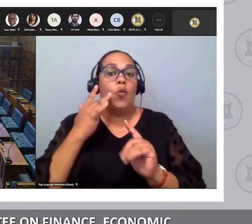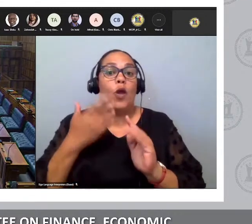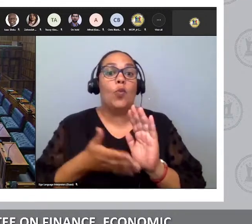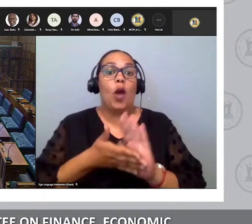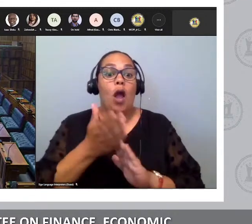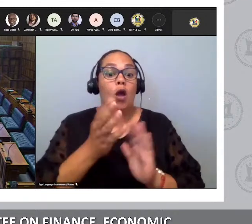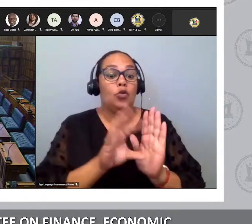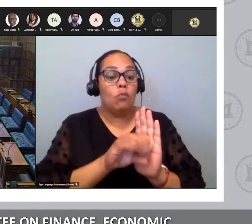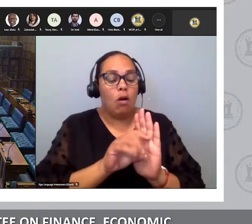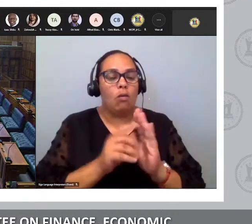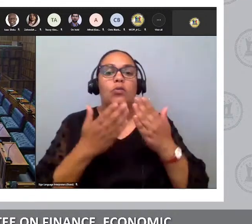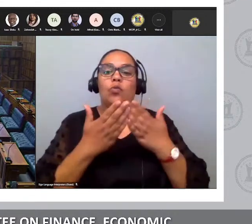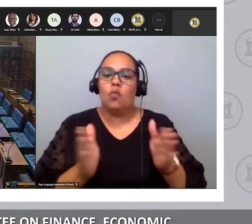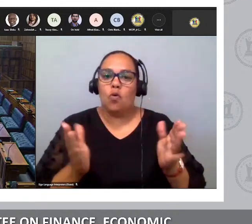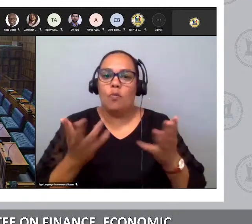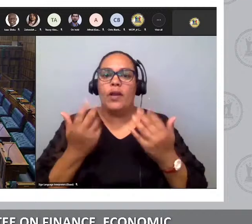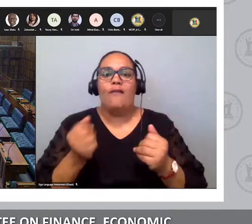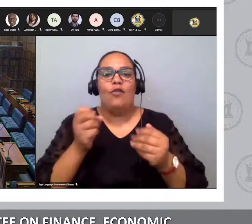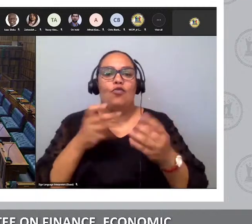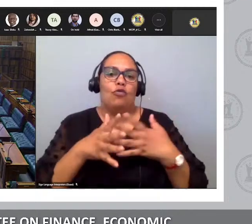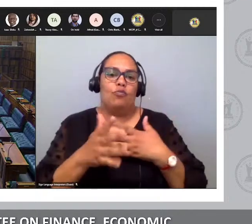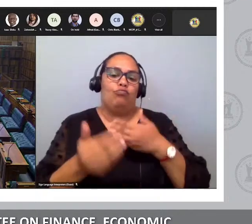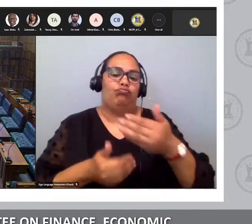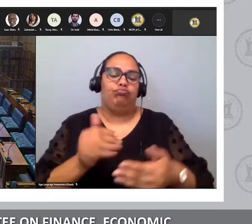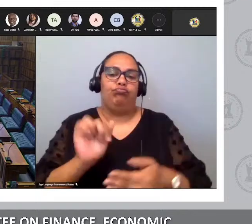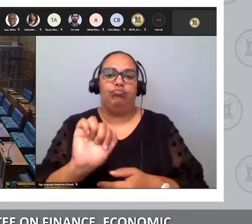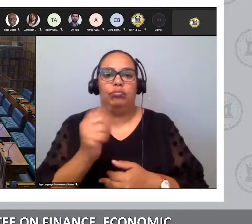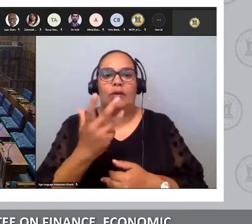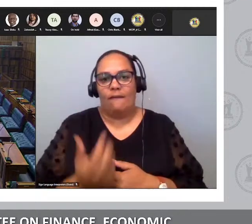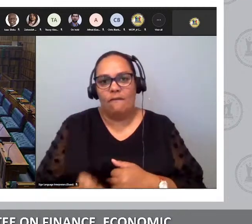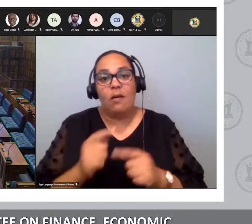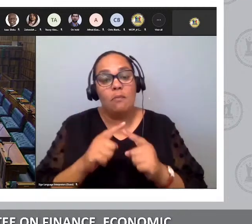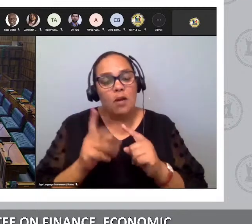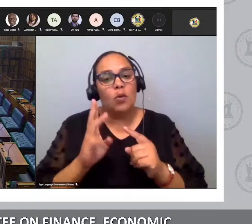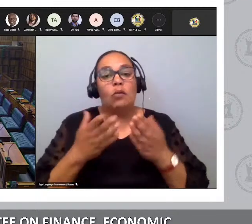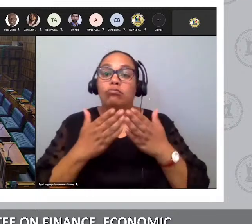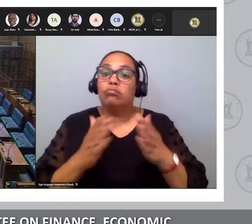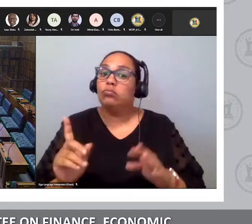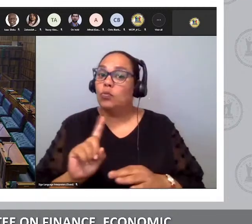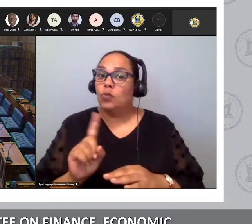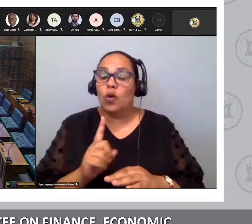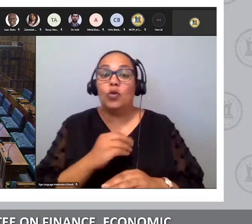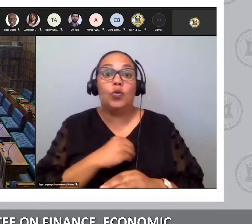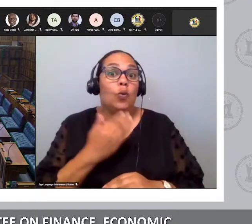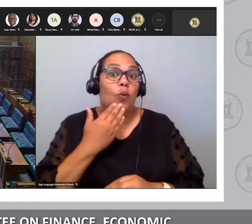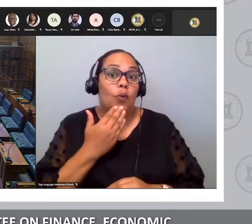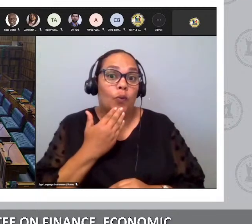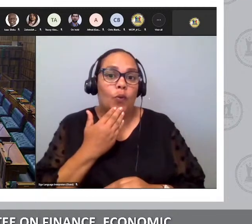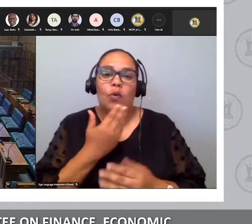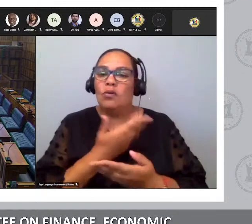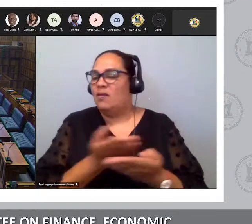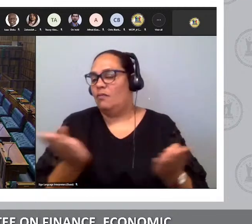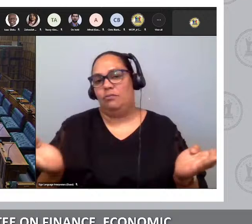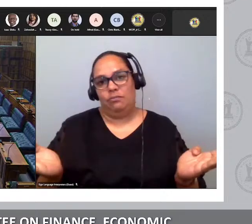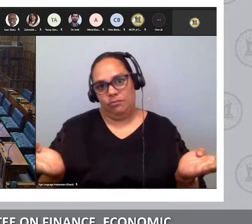Market it will be an open and transparent process and it will be open to